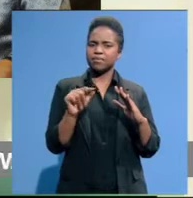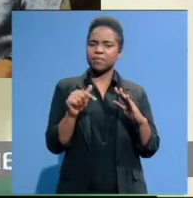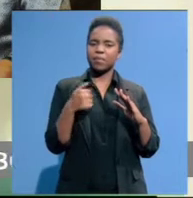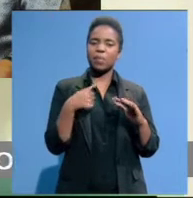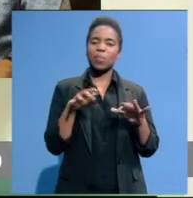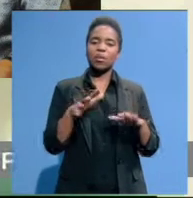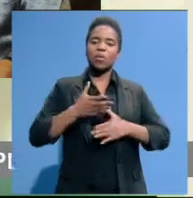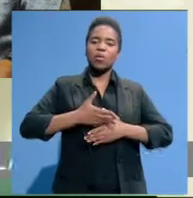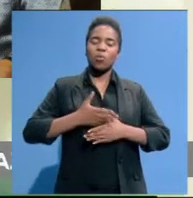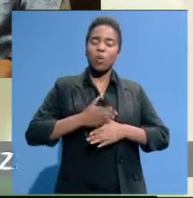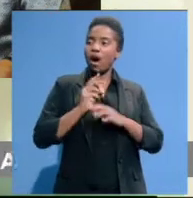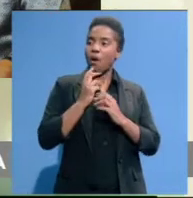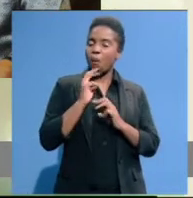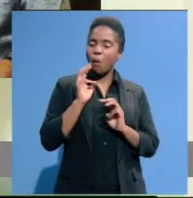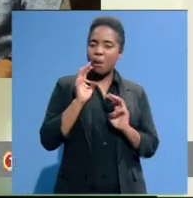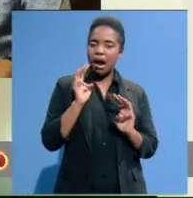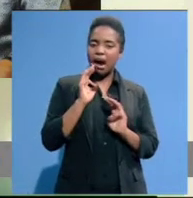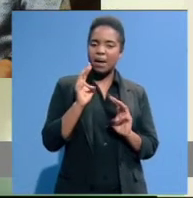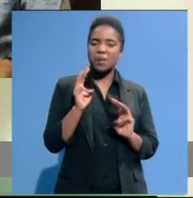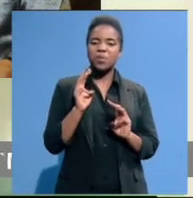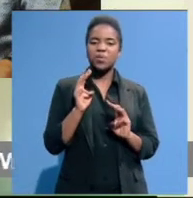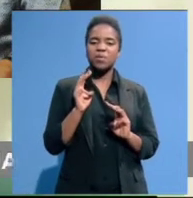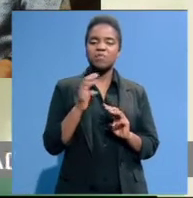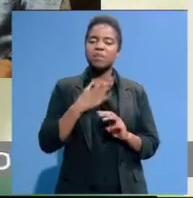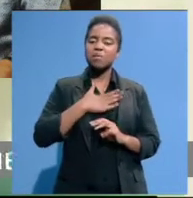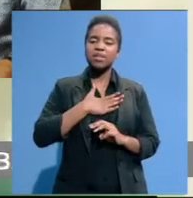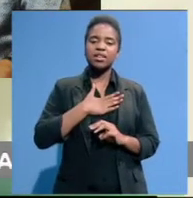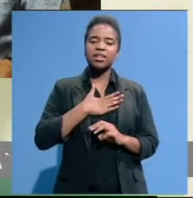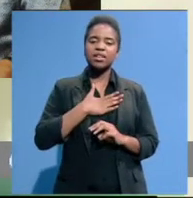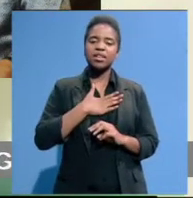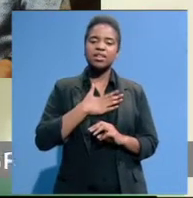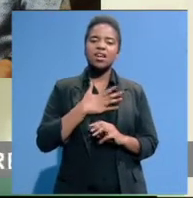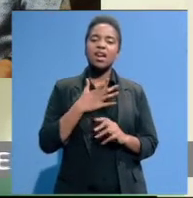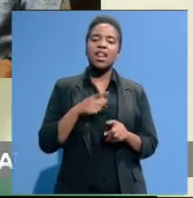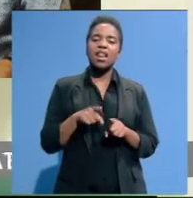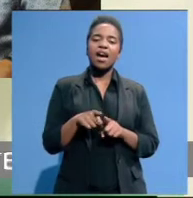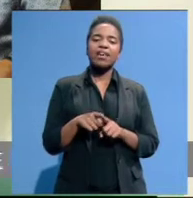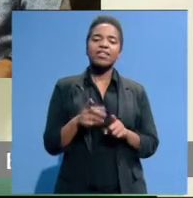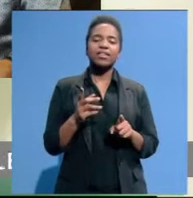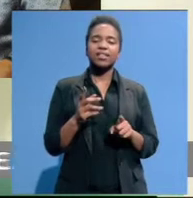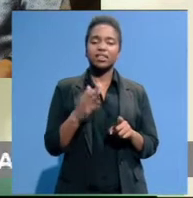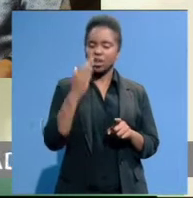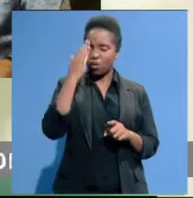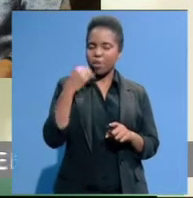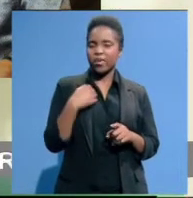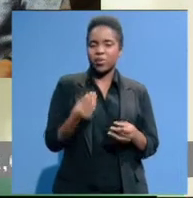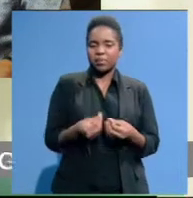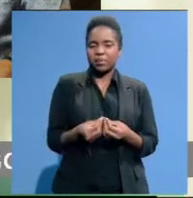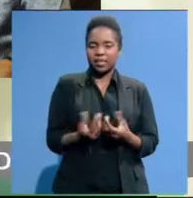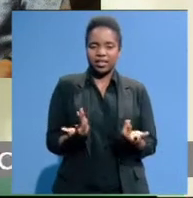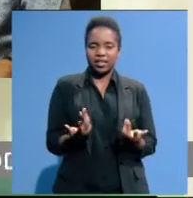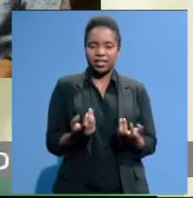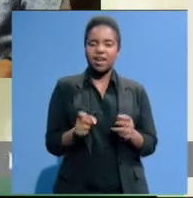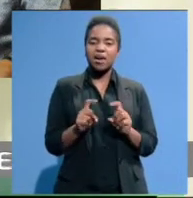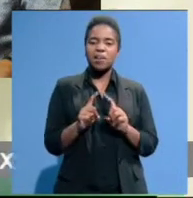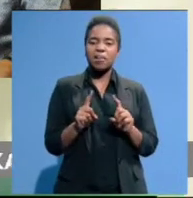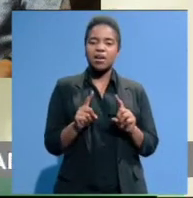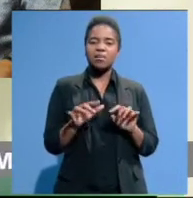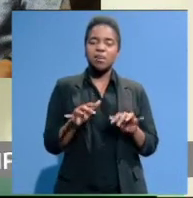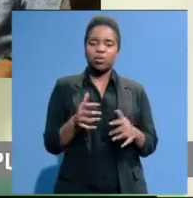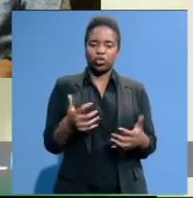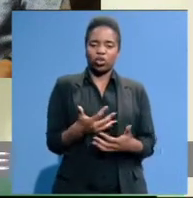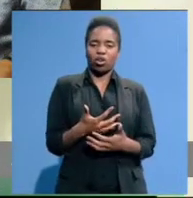manager asked me if I can hang out with the saxophone player, bringing to Mamelodi and all that. But firstly, I thought that maybe I should